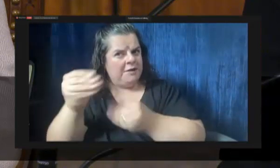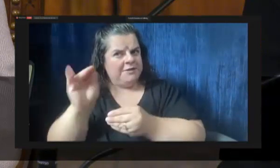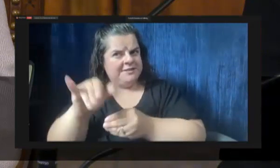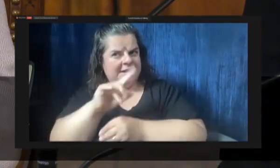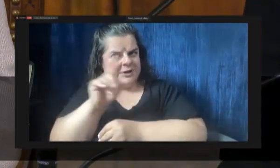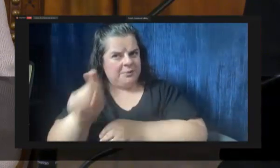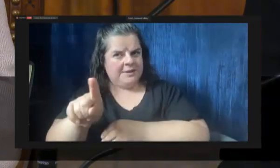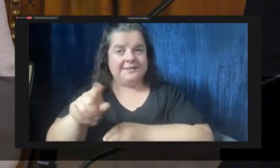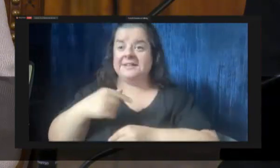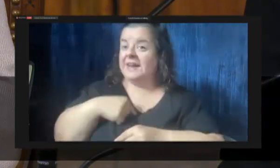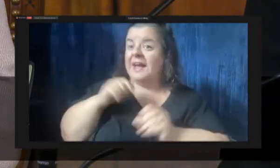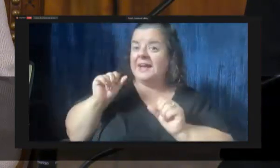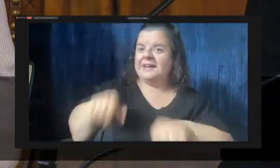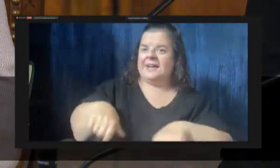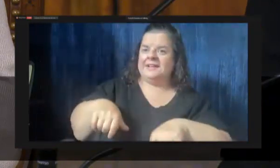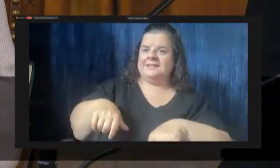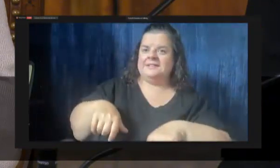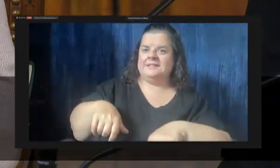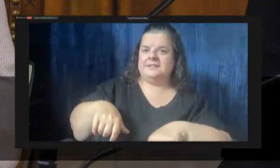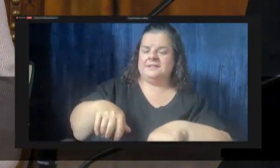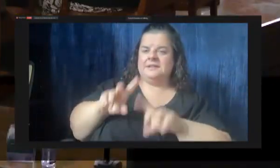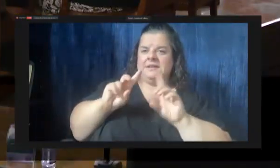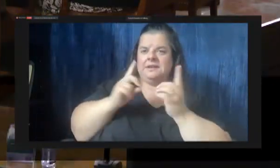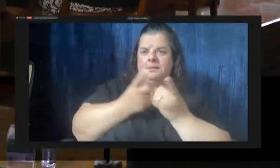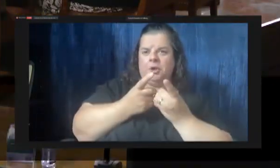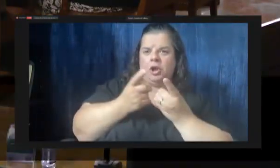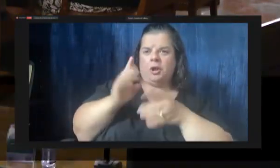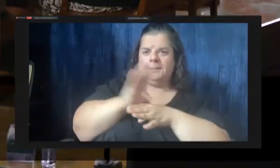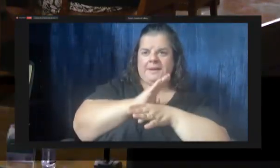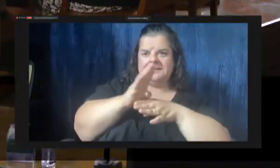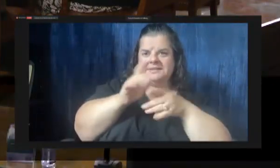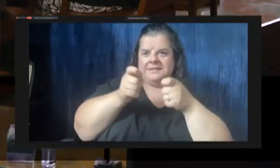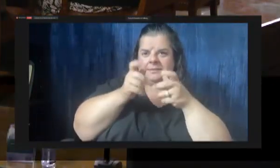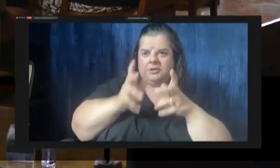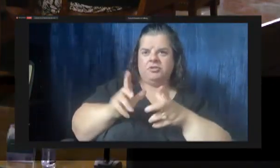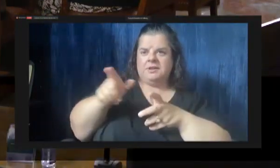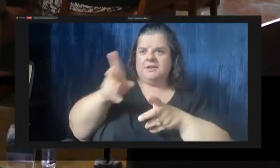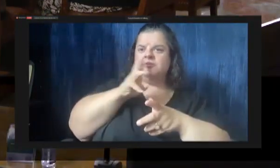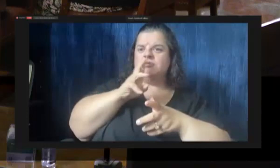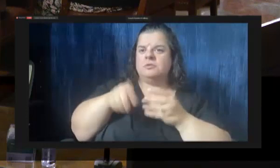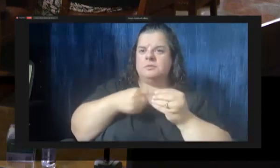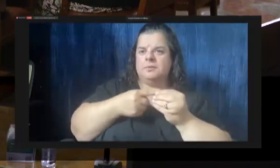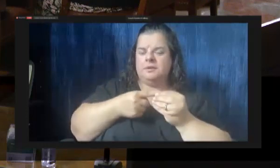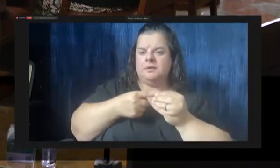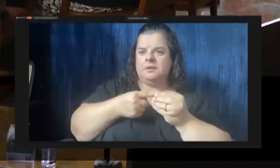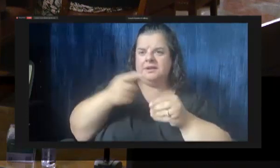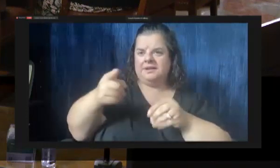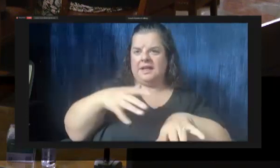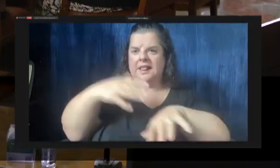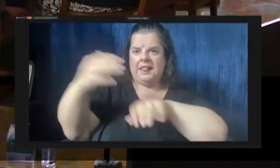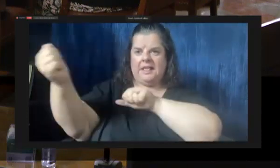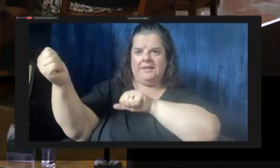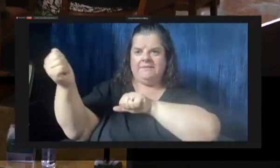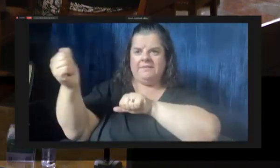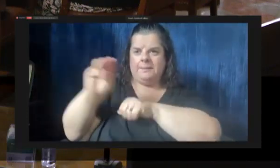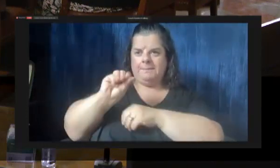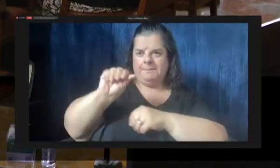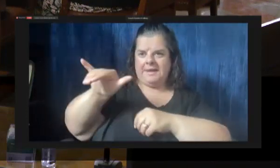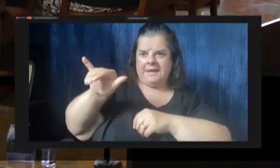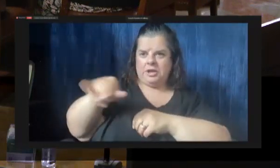So, the department business administrator, who he mentioned, left in, I want to say, May or